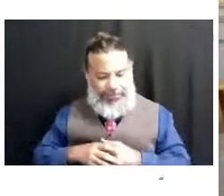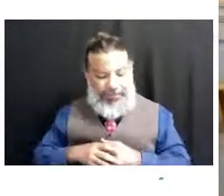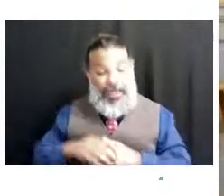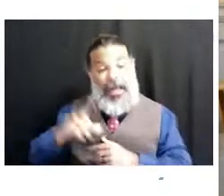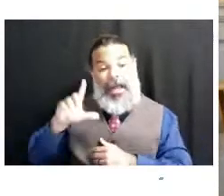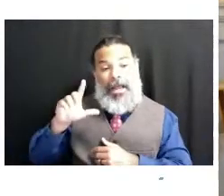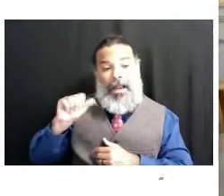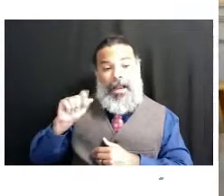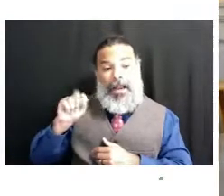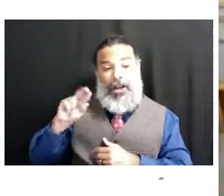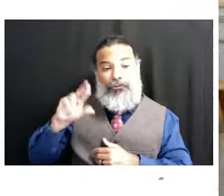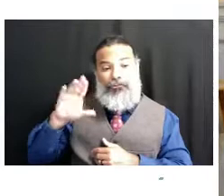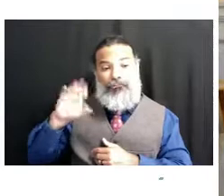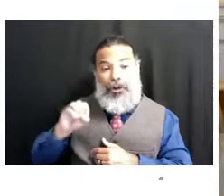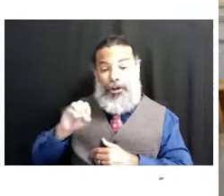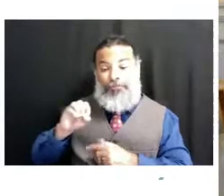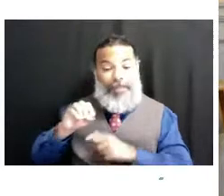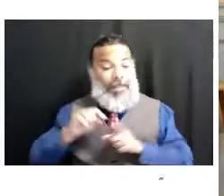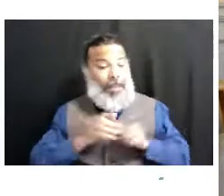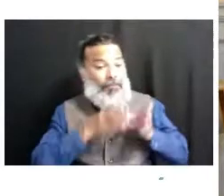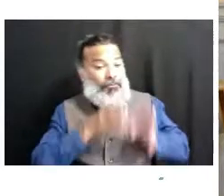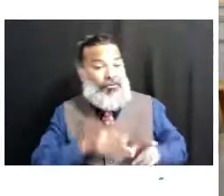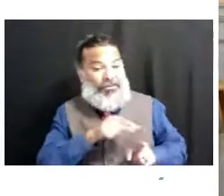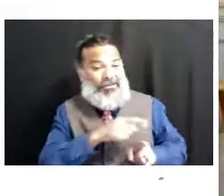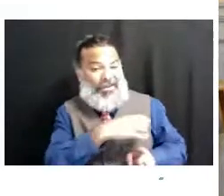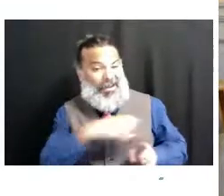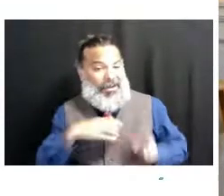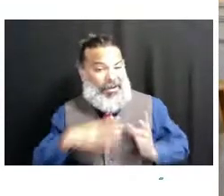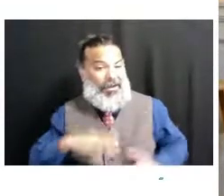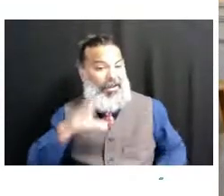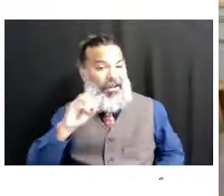Latrobe and this particular commissioner